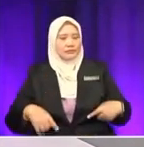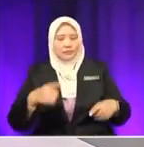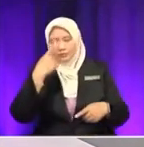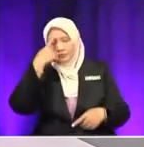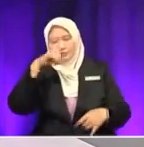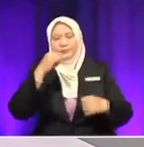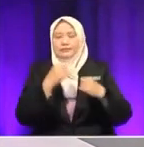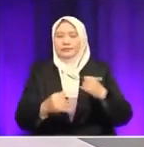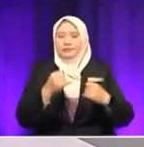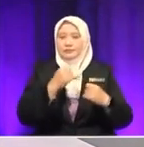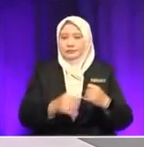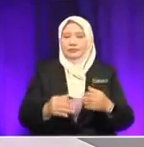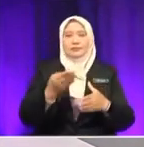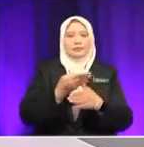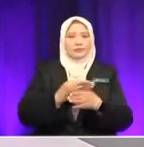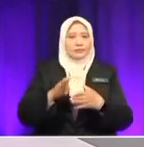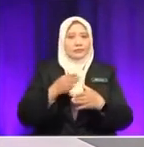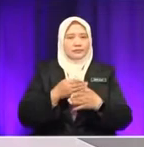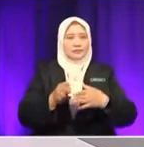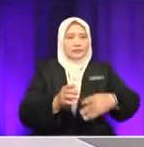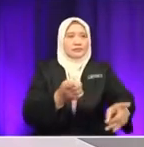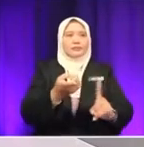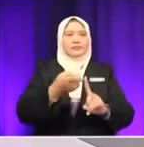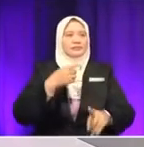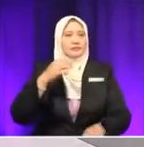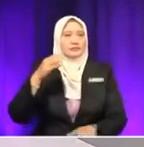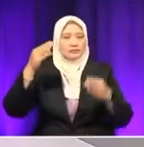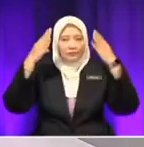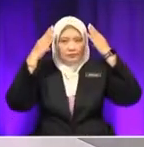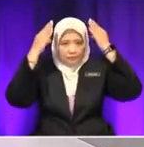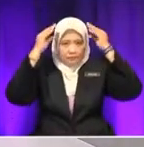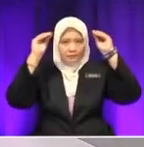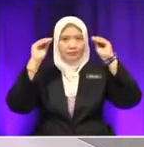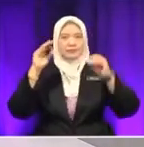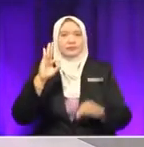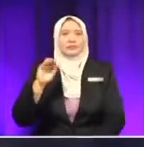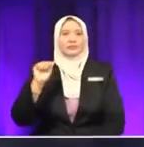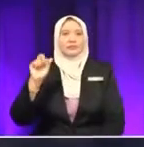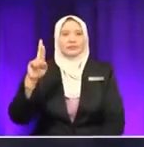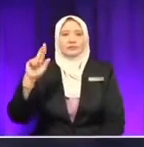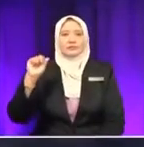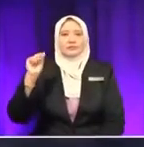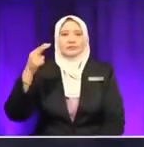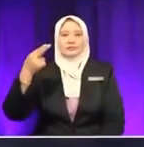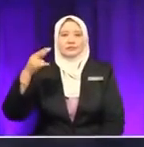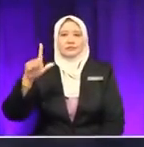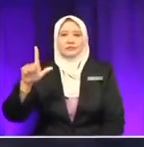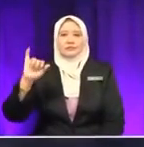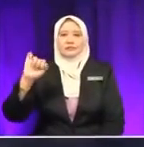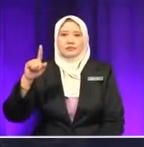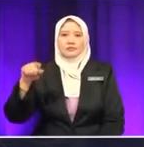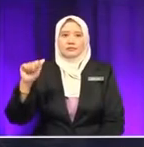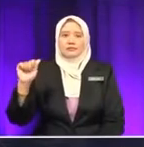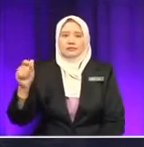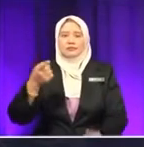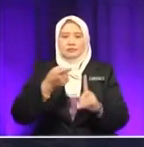learning together with teacher Faraliza all the way from Kelantan. Hello teacher, welcome back. Welcome back. Alright, today we